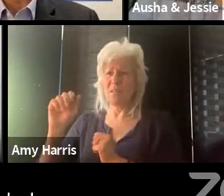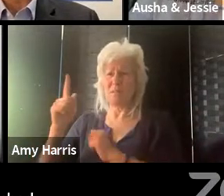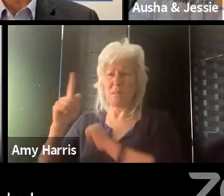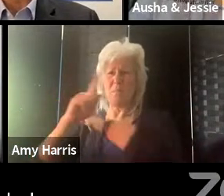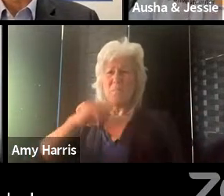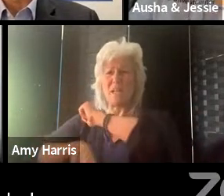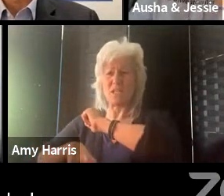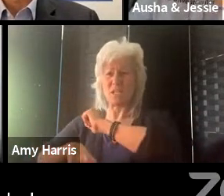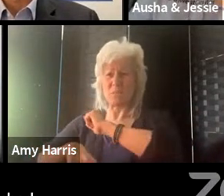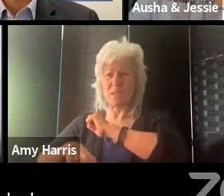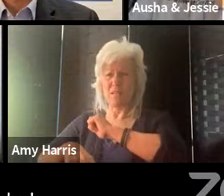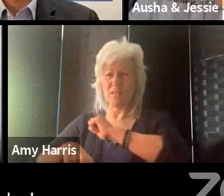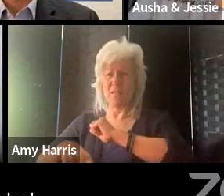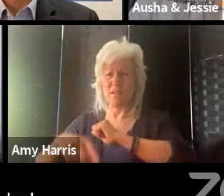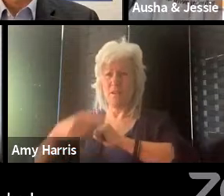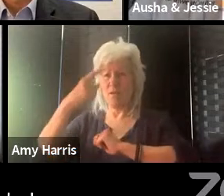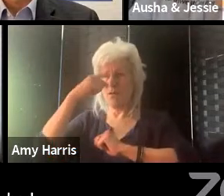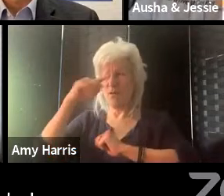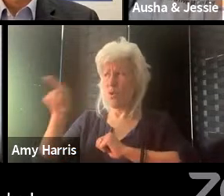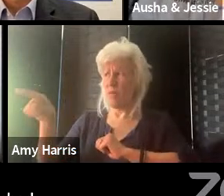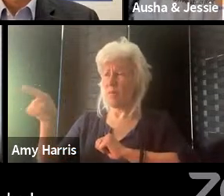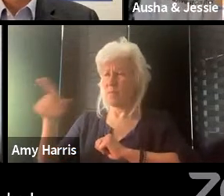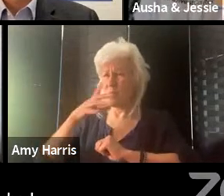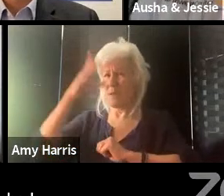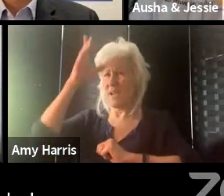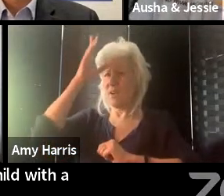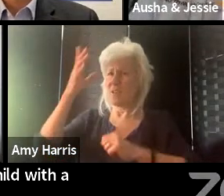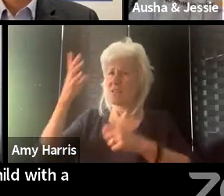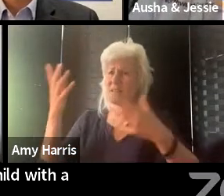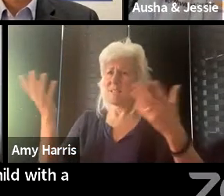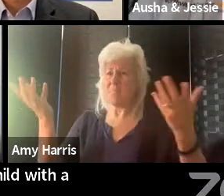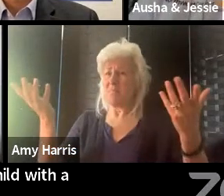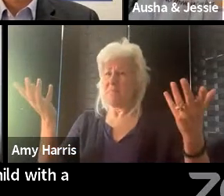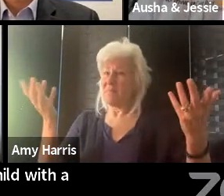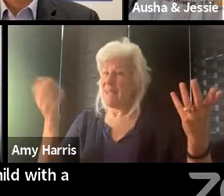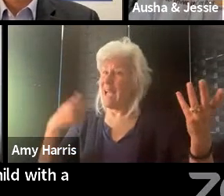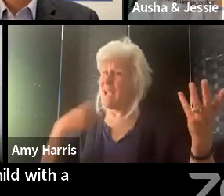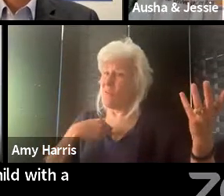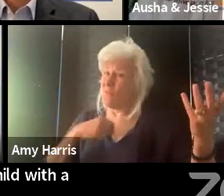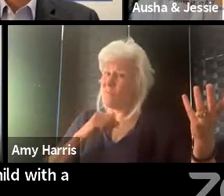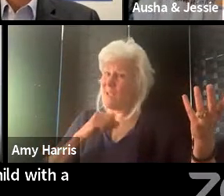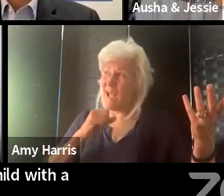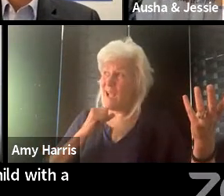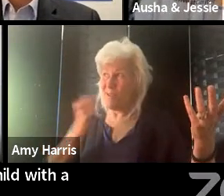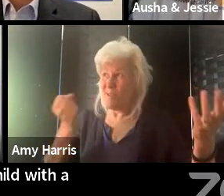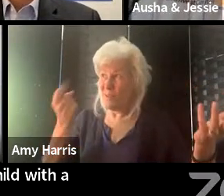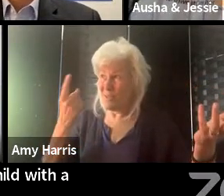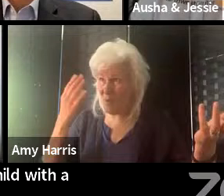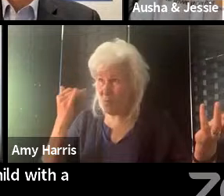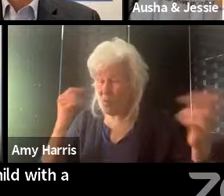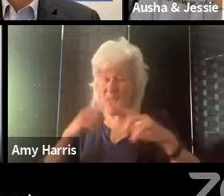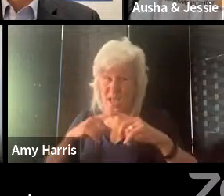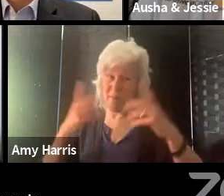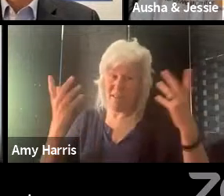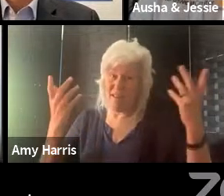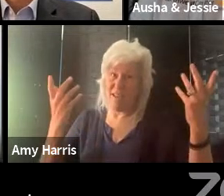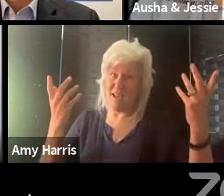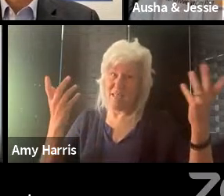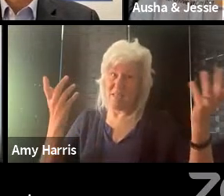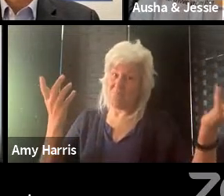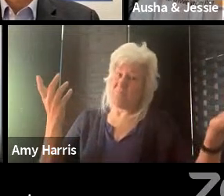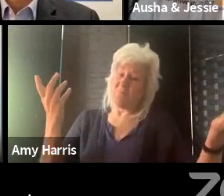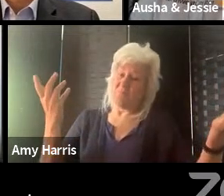punishment for the parents. I don't pretend to understand why they felt that way, because I